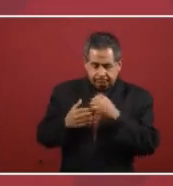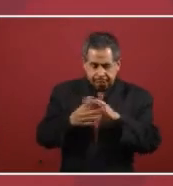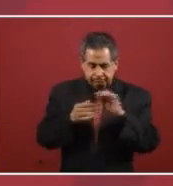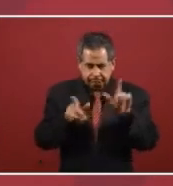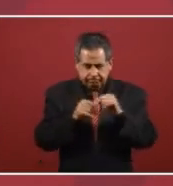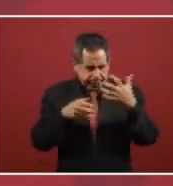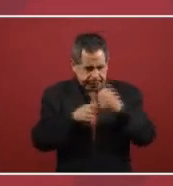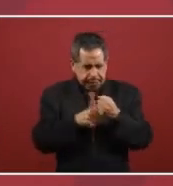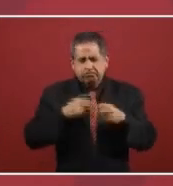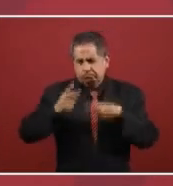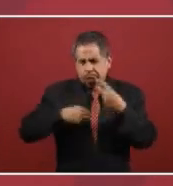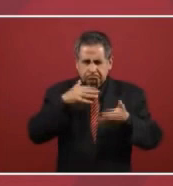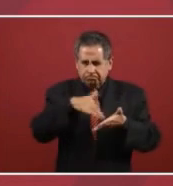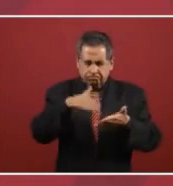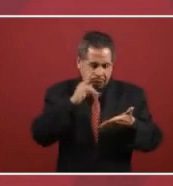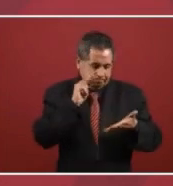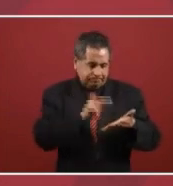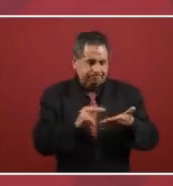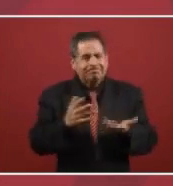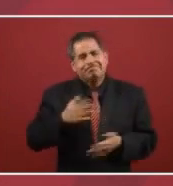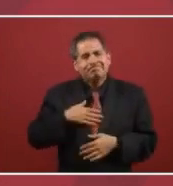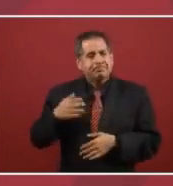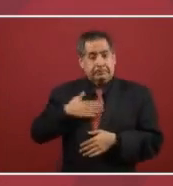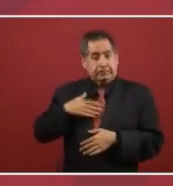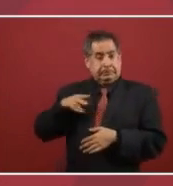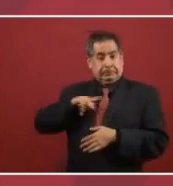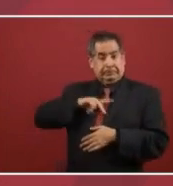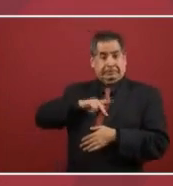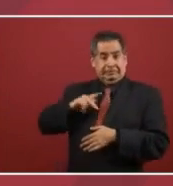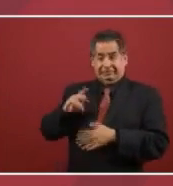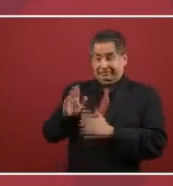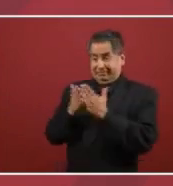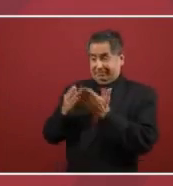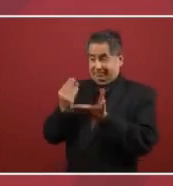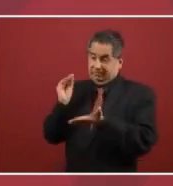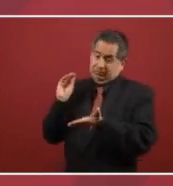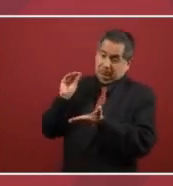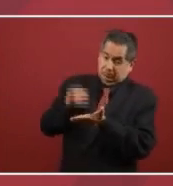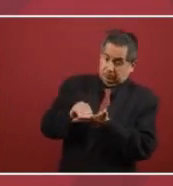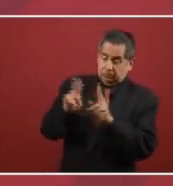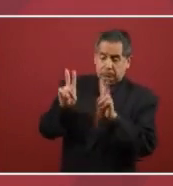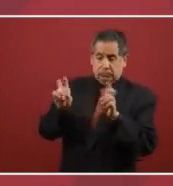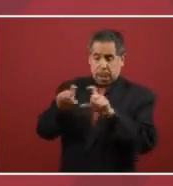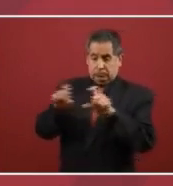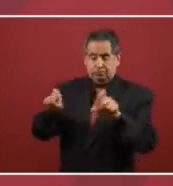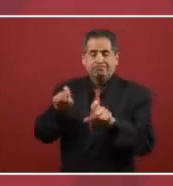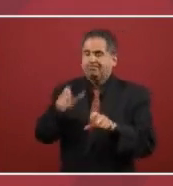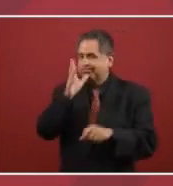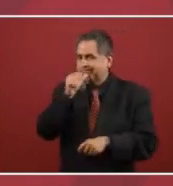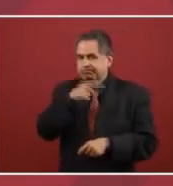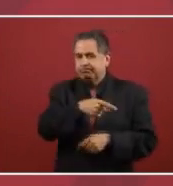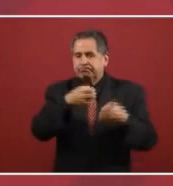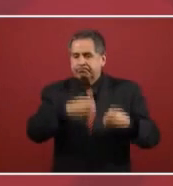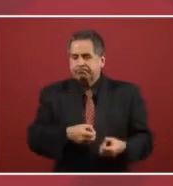They pointed it out to me, but now I can't name it that book.